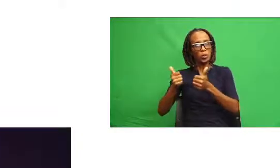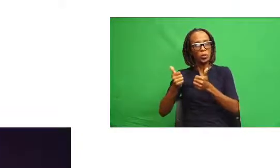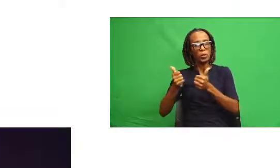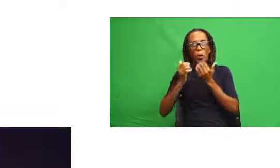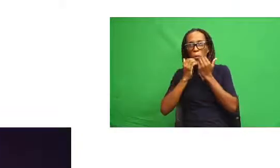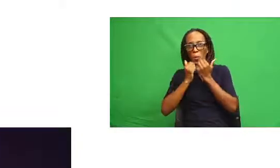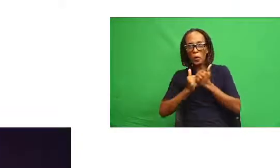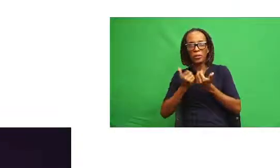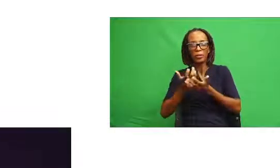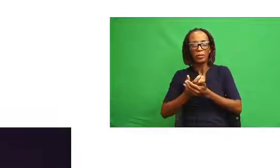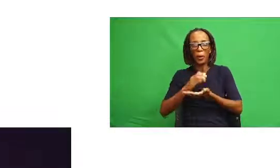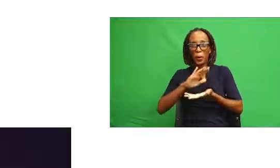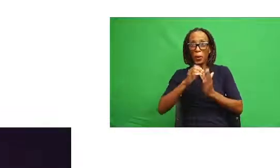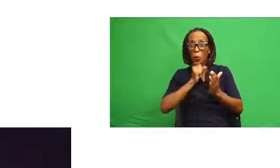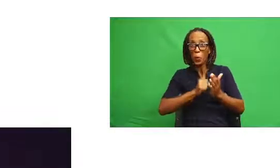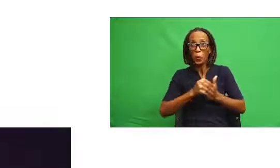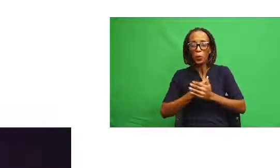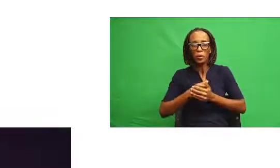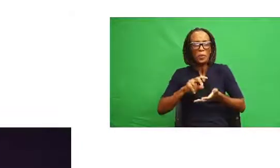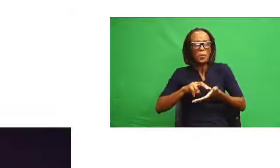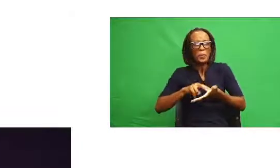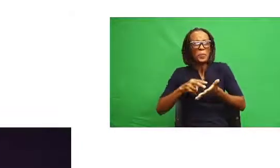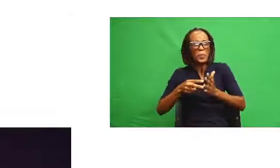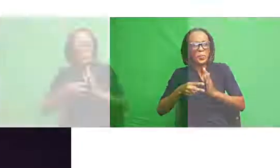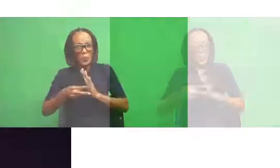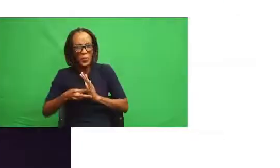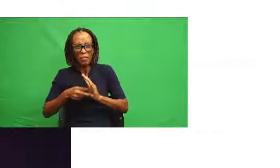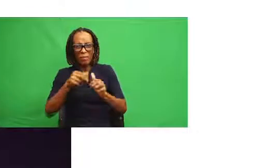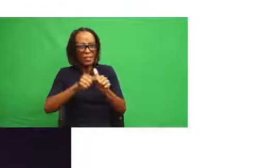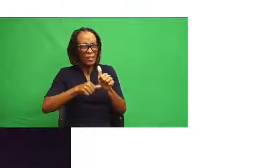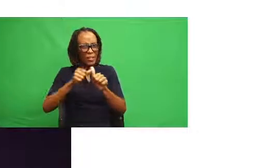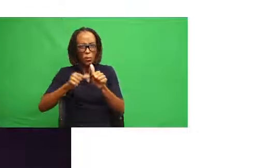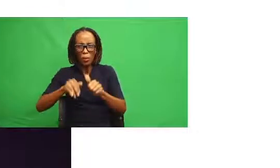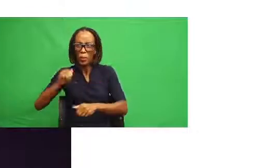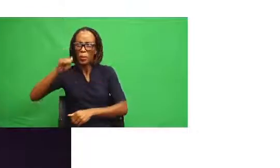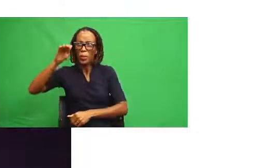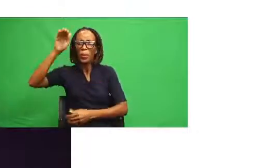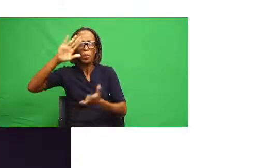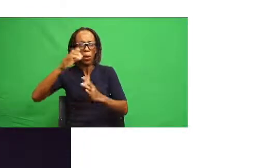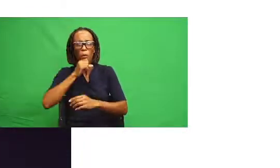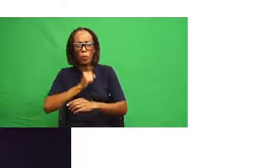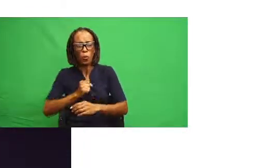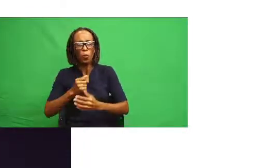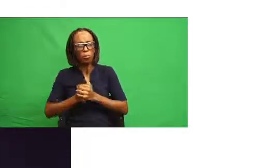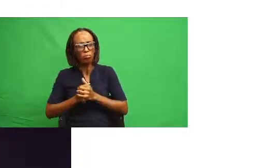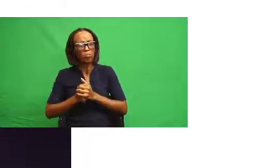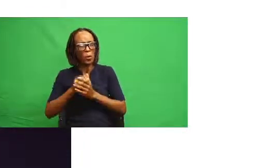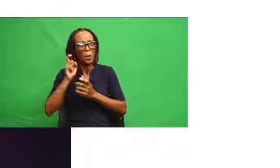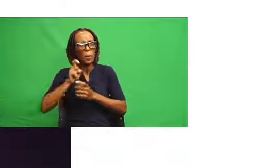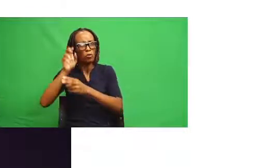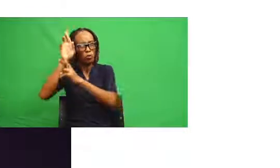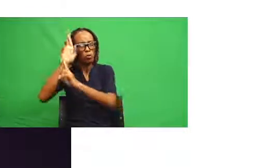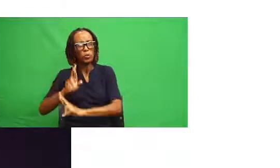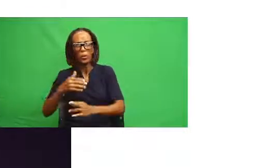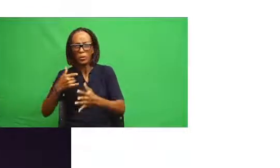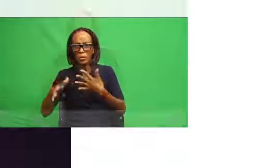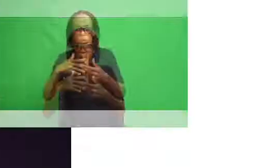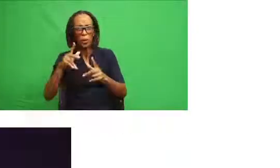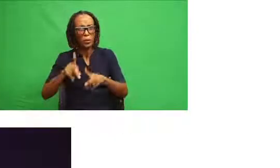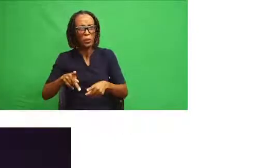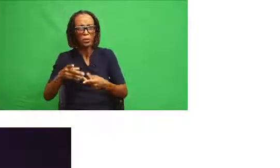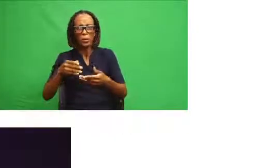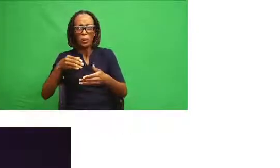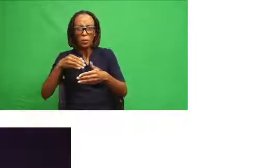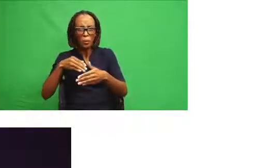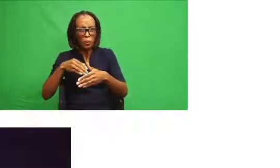precious treasure that takes shape in the journey of every man and woman's life, irrespective of their origin, their